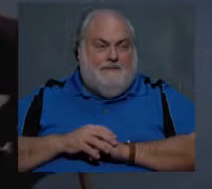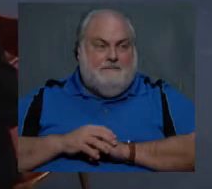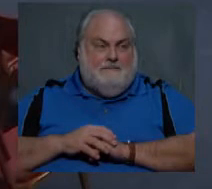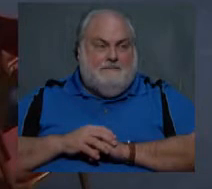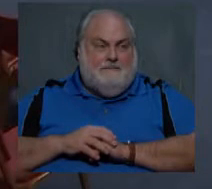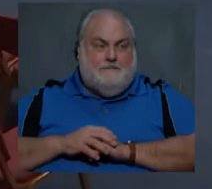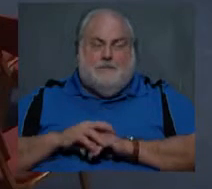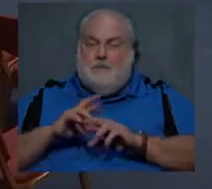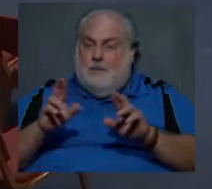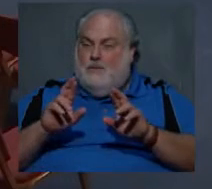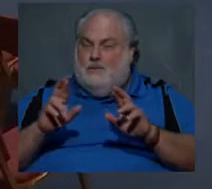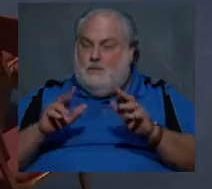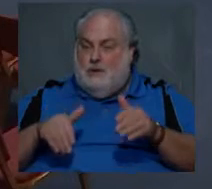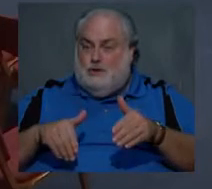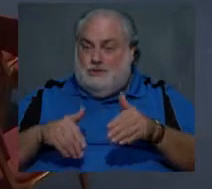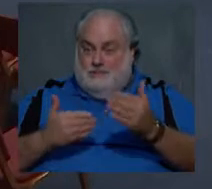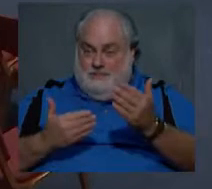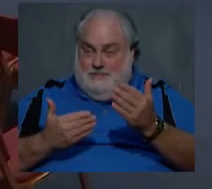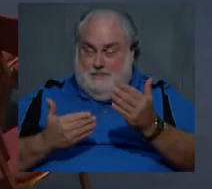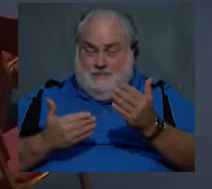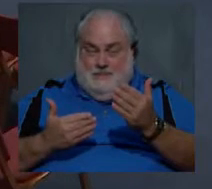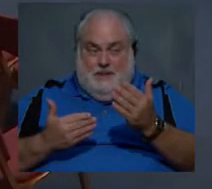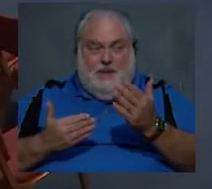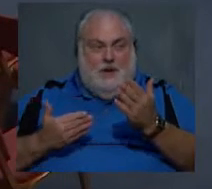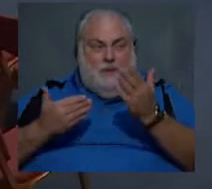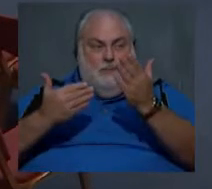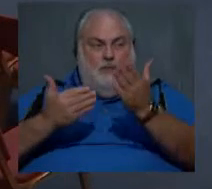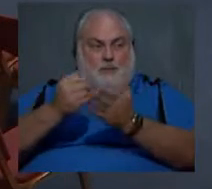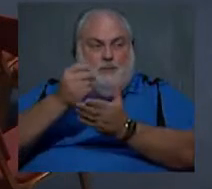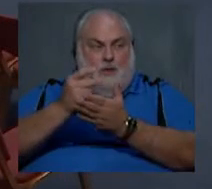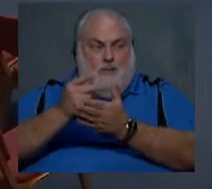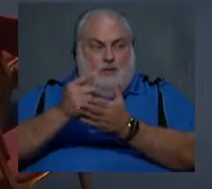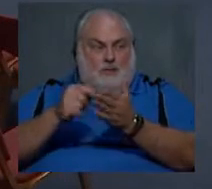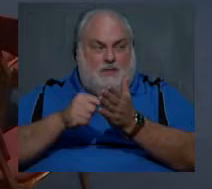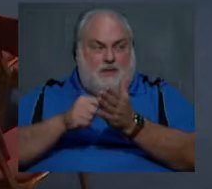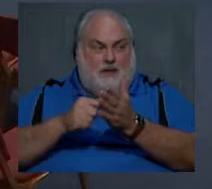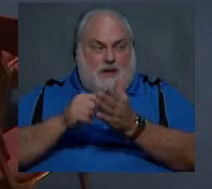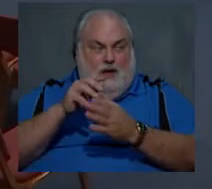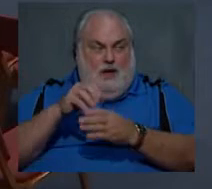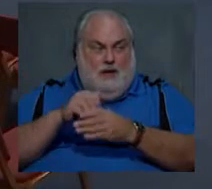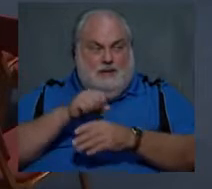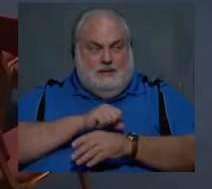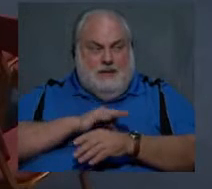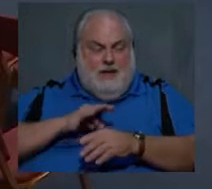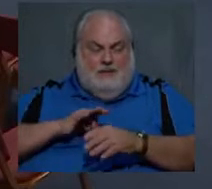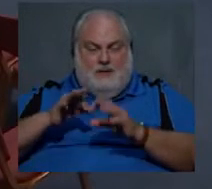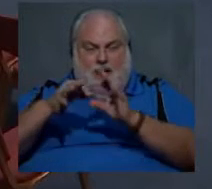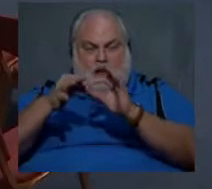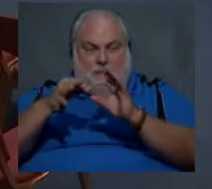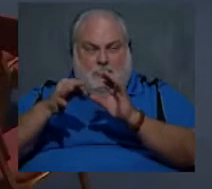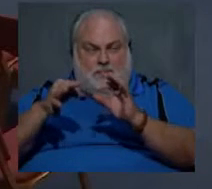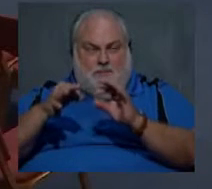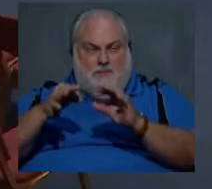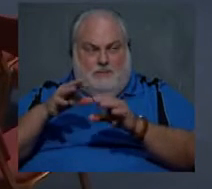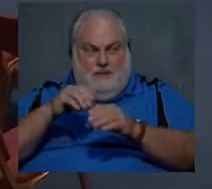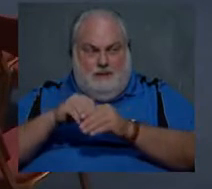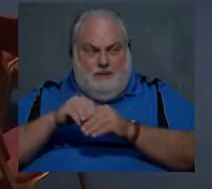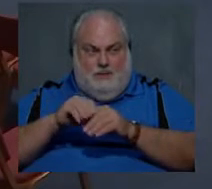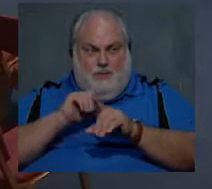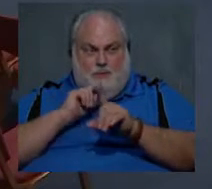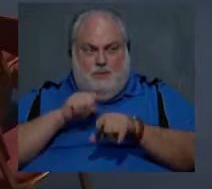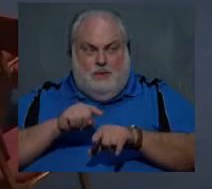I think we're ready for a motion. Mr. Chairman, I move the approval of this item, including all staff conditions and comments therein.